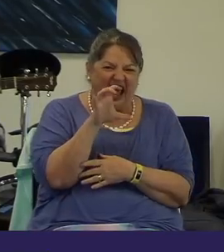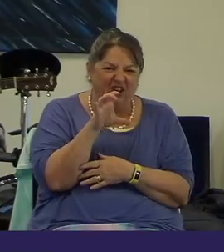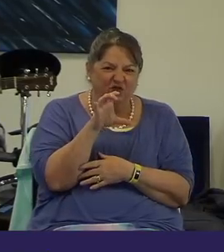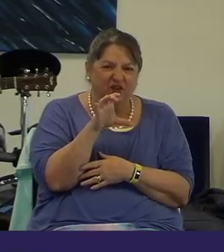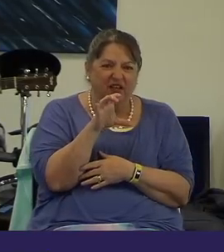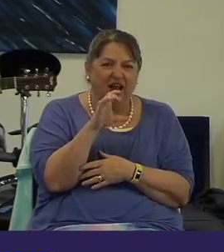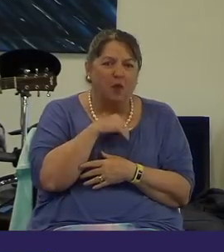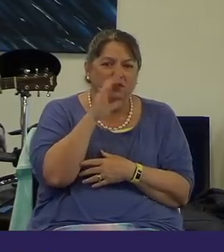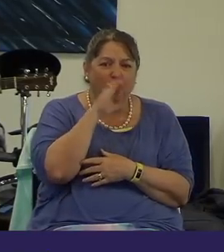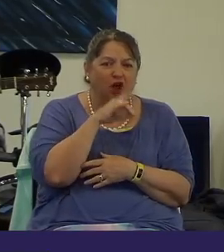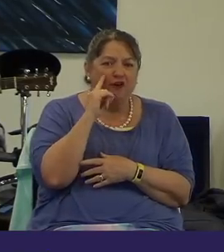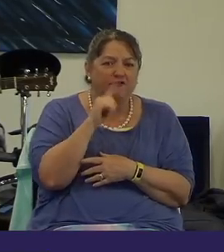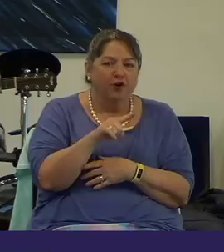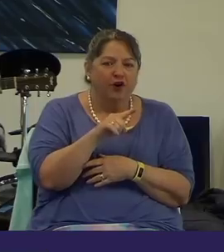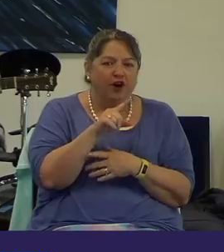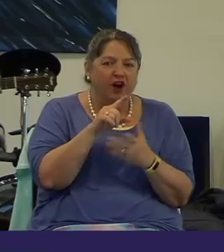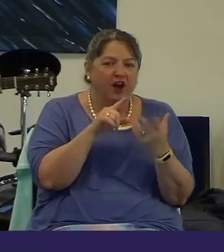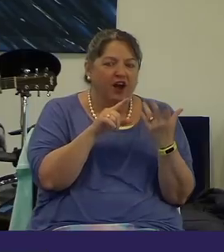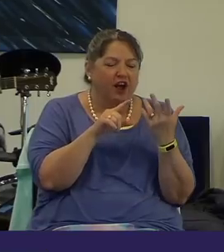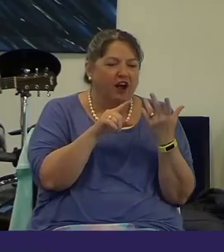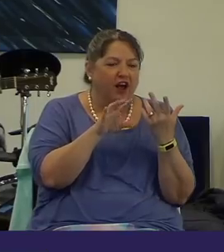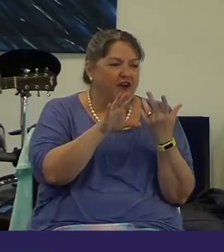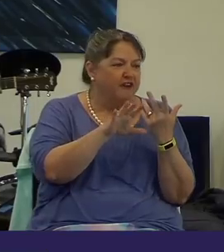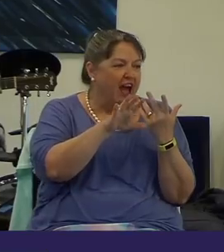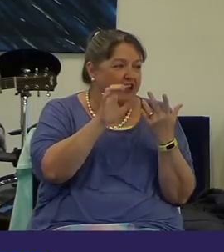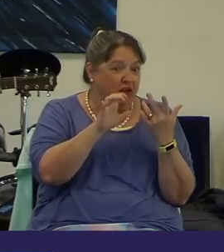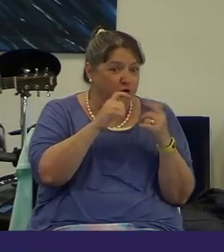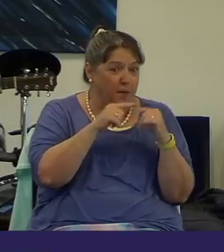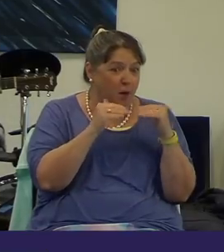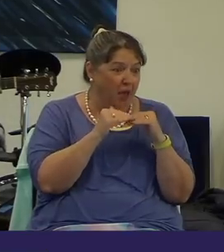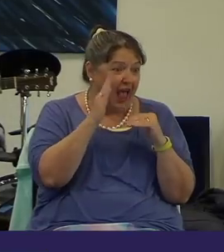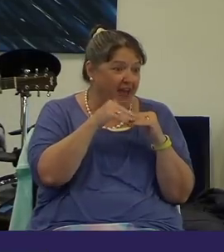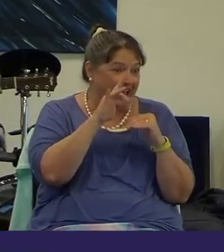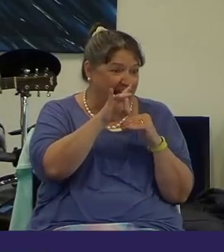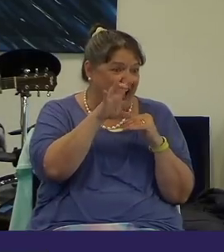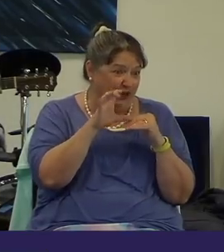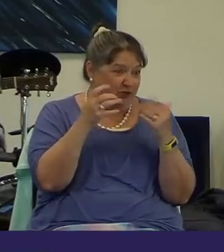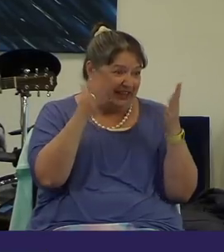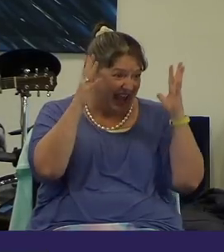500 eggs. So I've definitely got enough eggs for everybody.